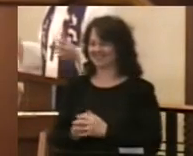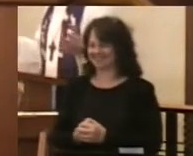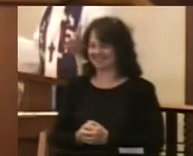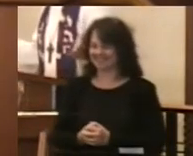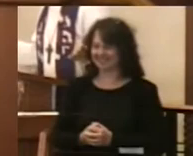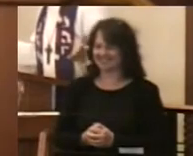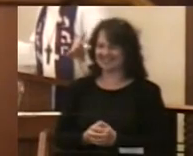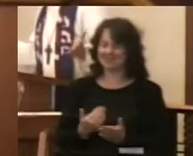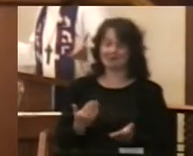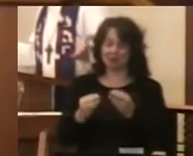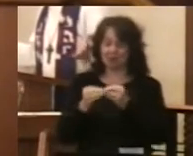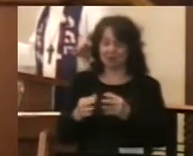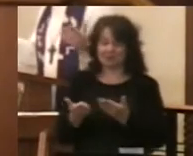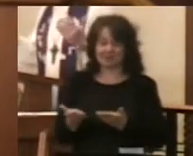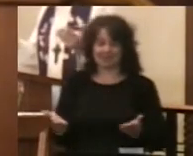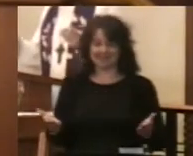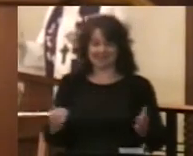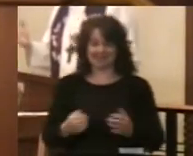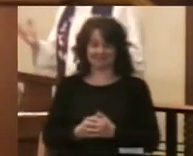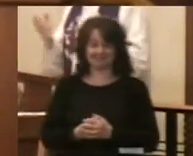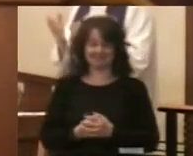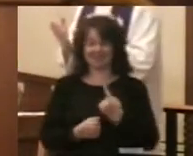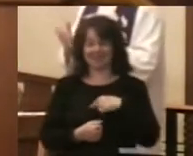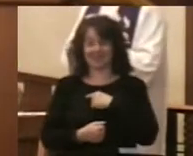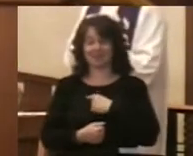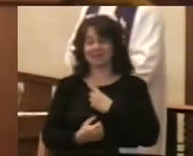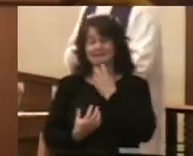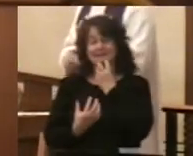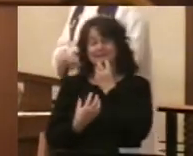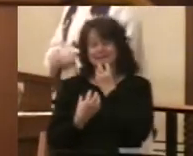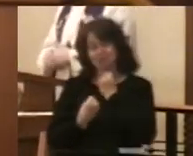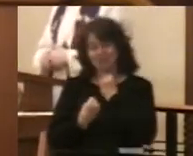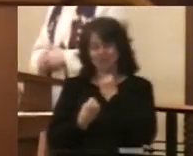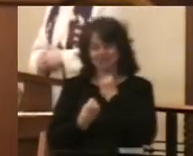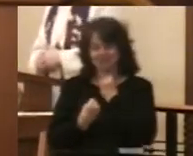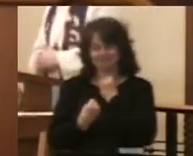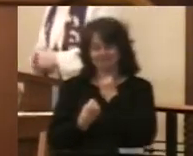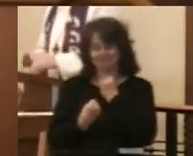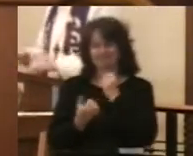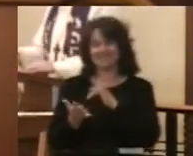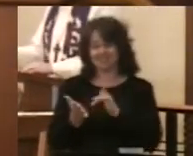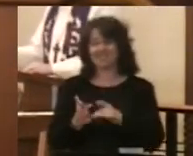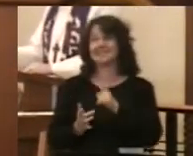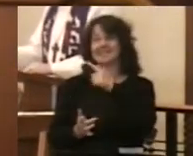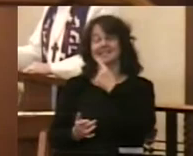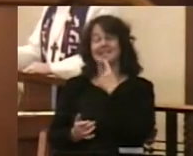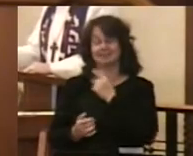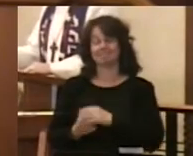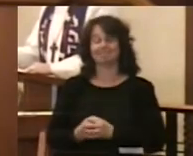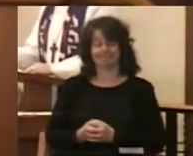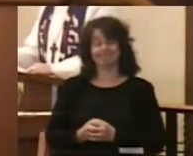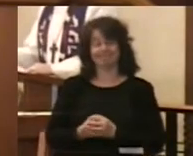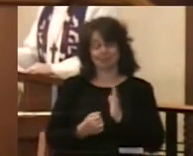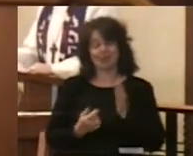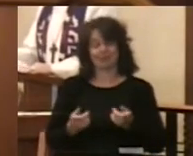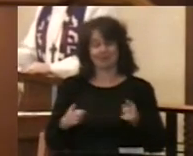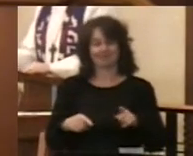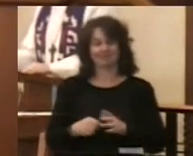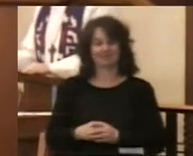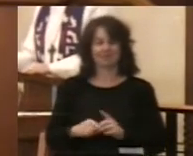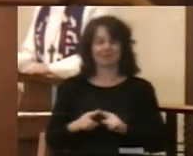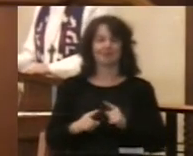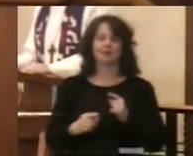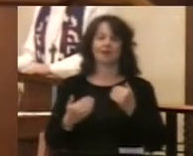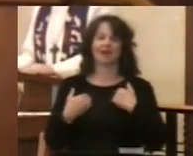We may lose things like this that we treasure. Jesus says so. But when you have his